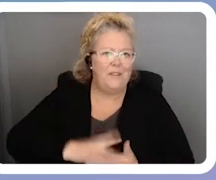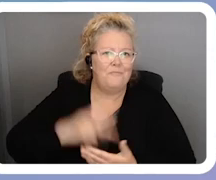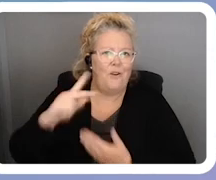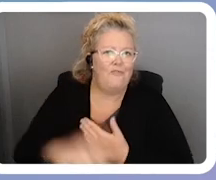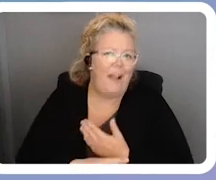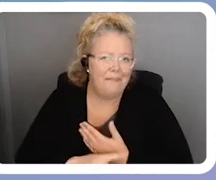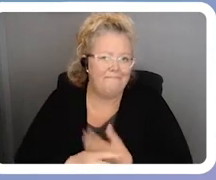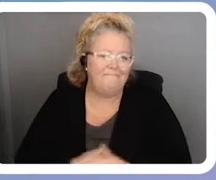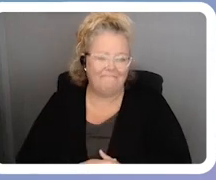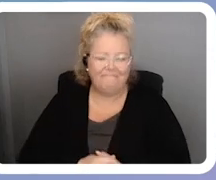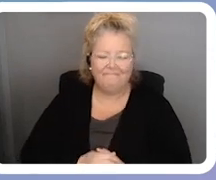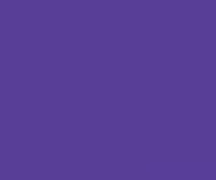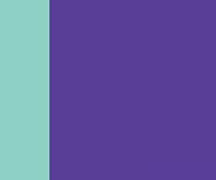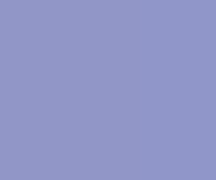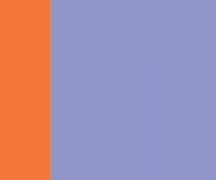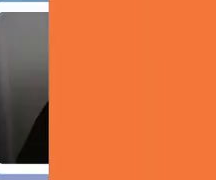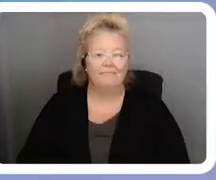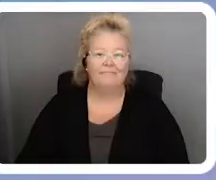Gomez Paris.